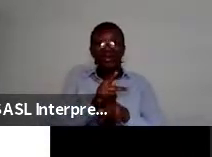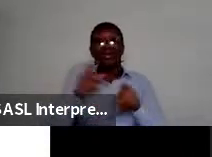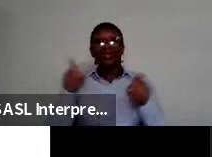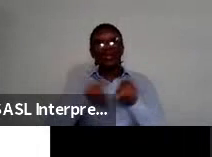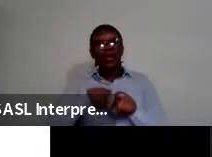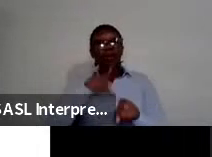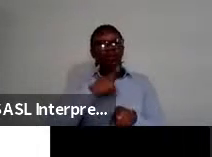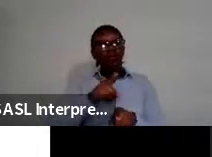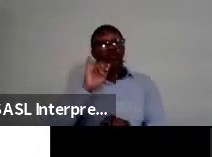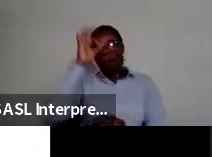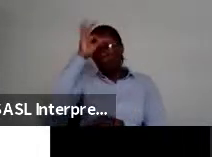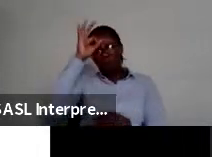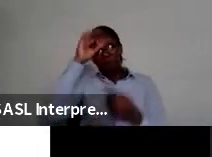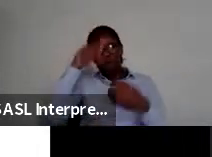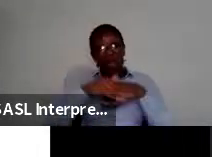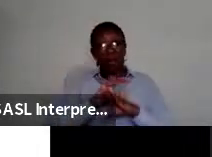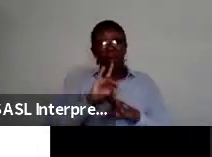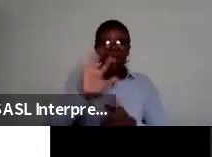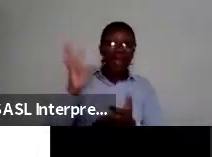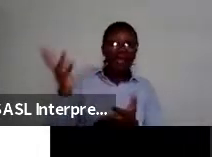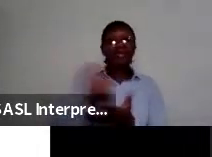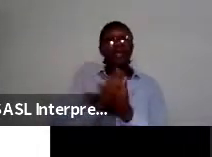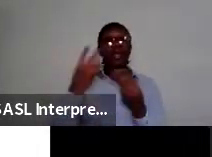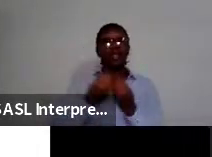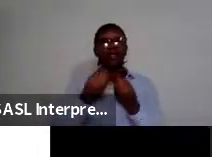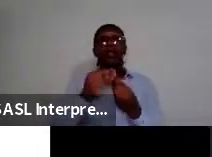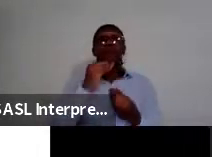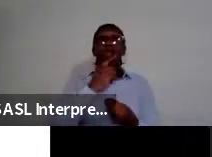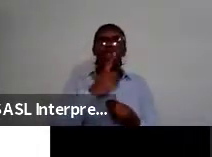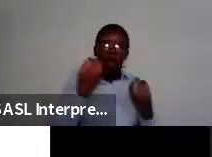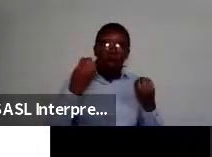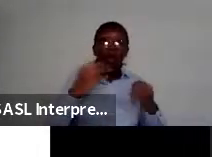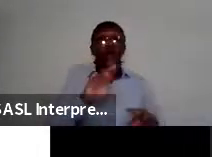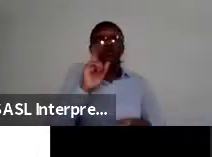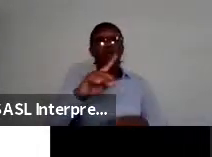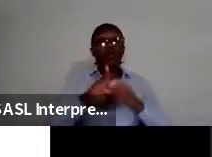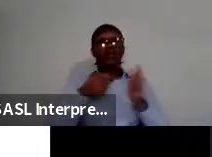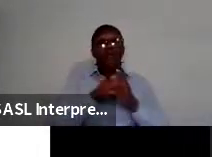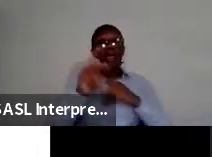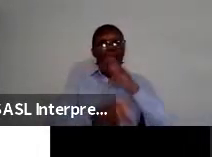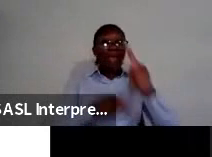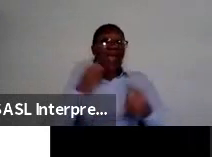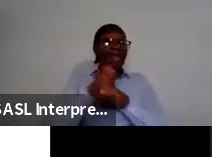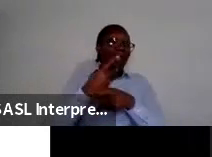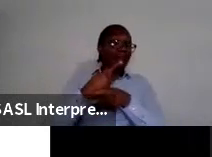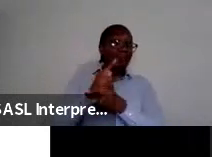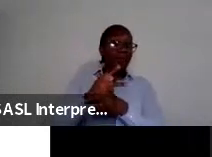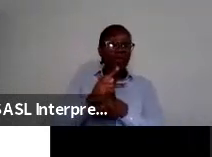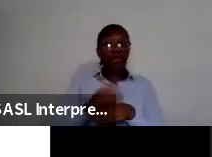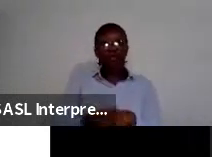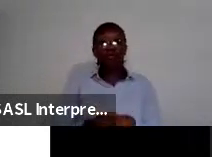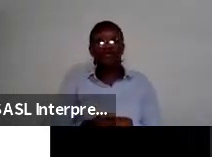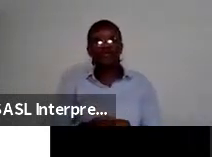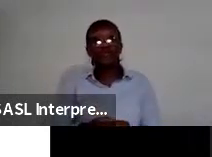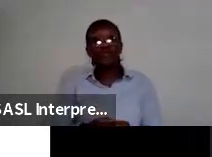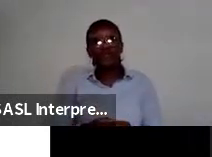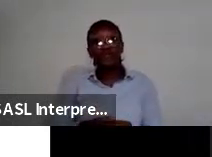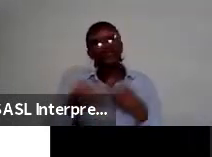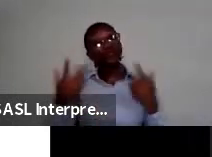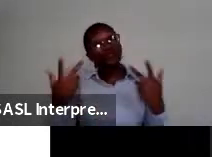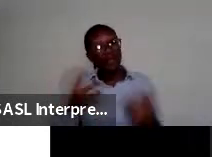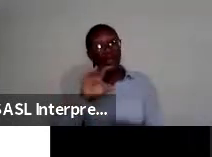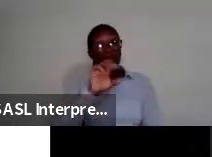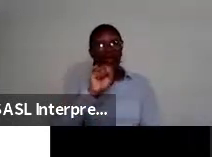avoided if the SMMEs know what their responsibilities are and what is that they need to do. However, the SMMEs have